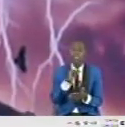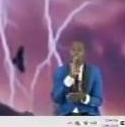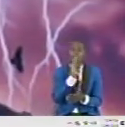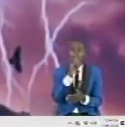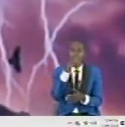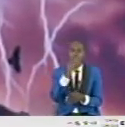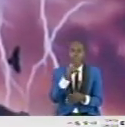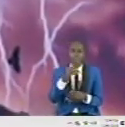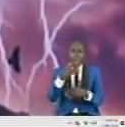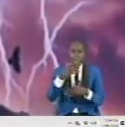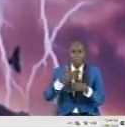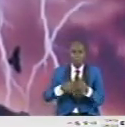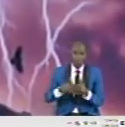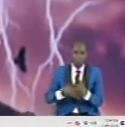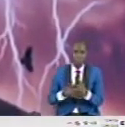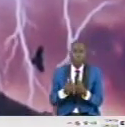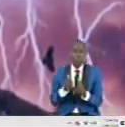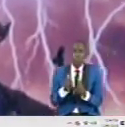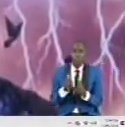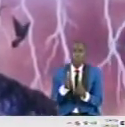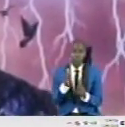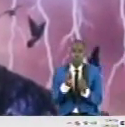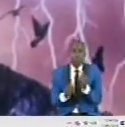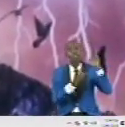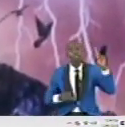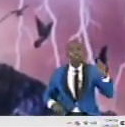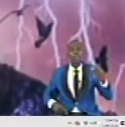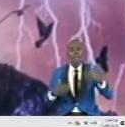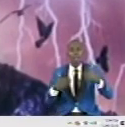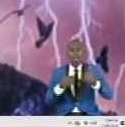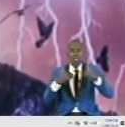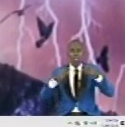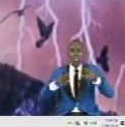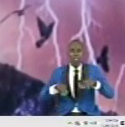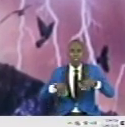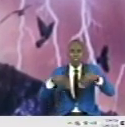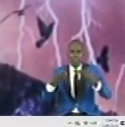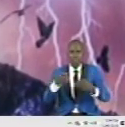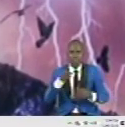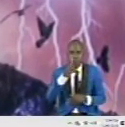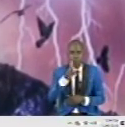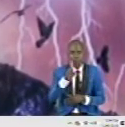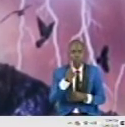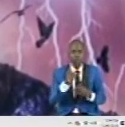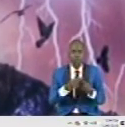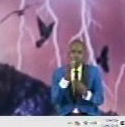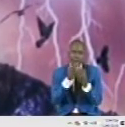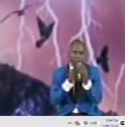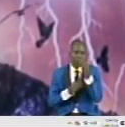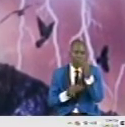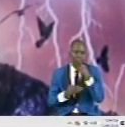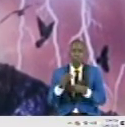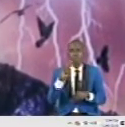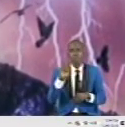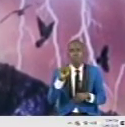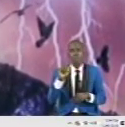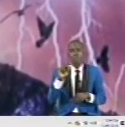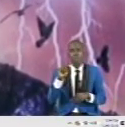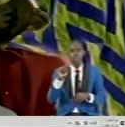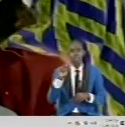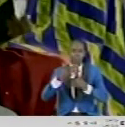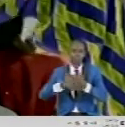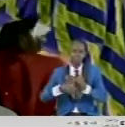which the Lord has given you to each manner everybody shout